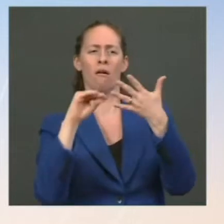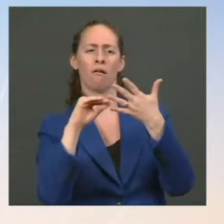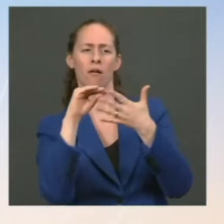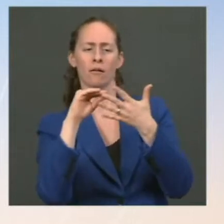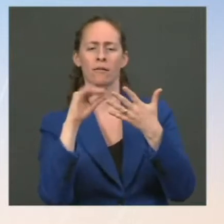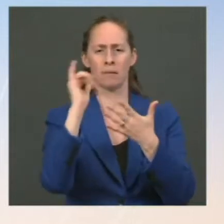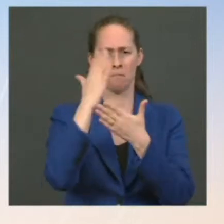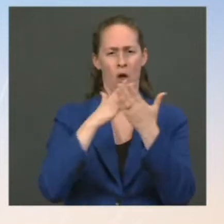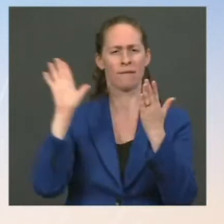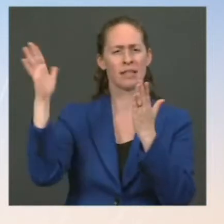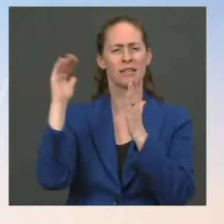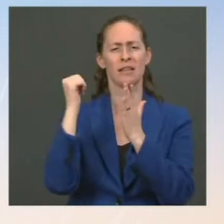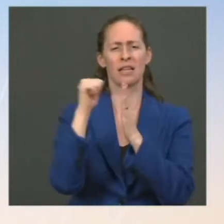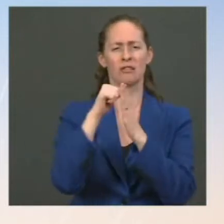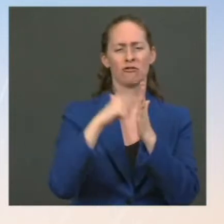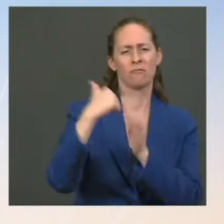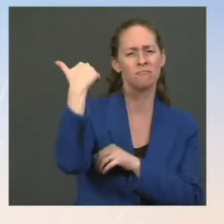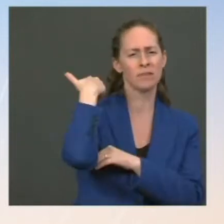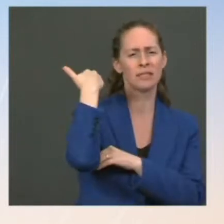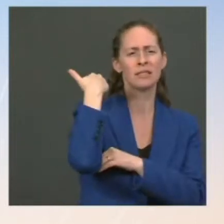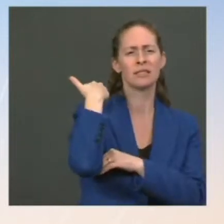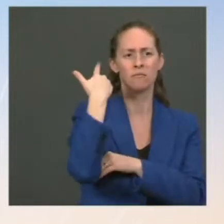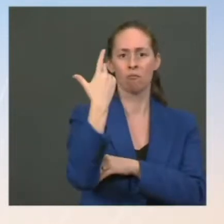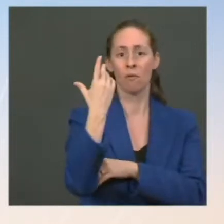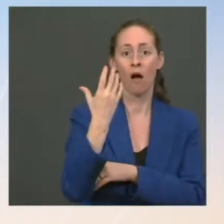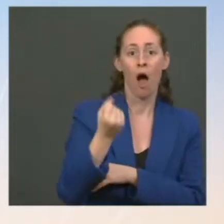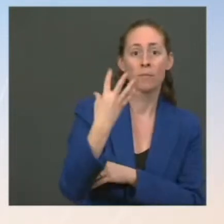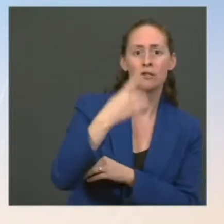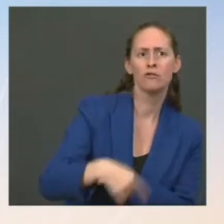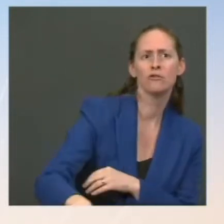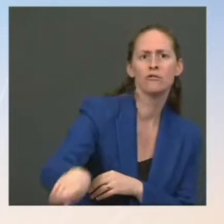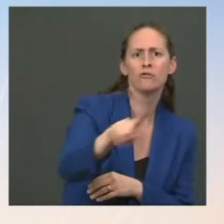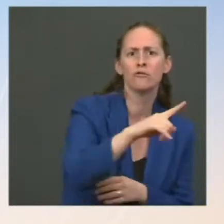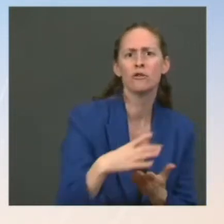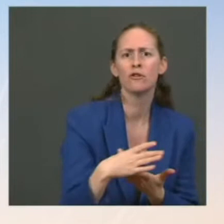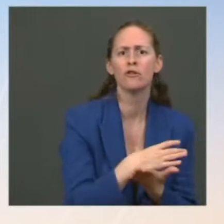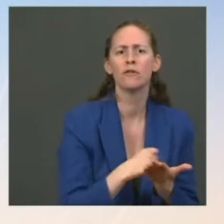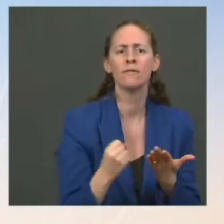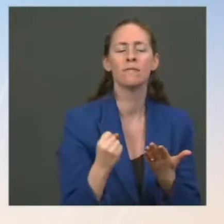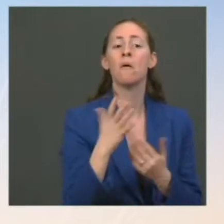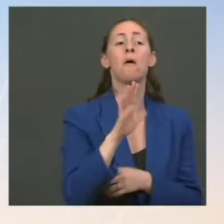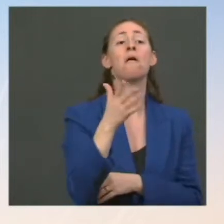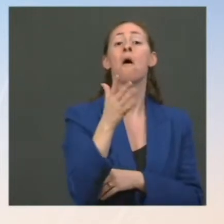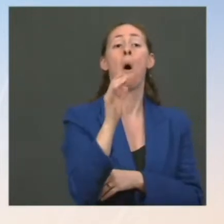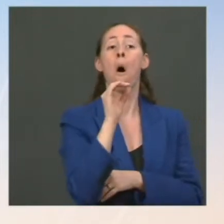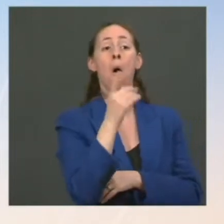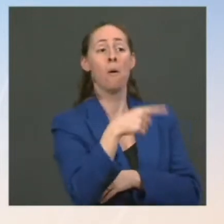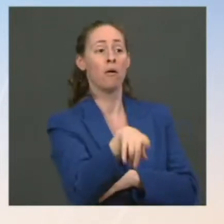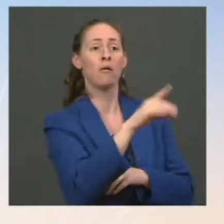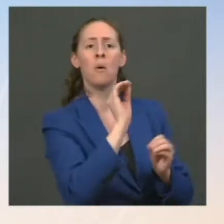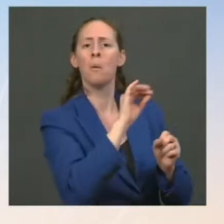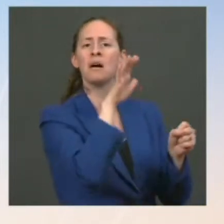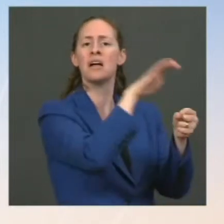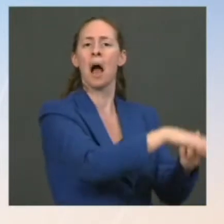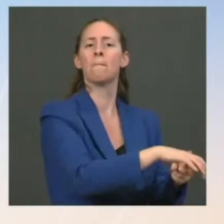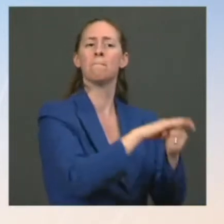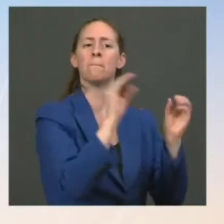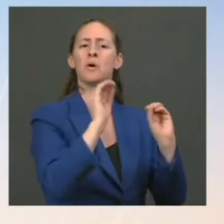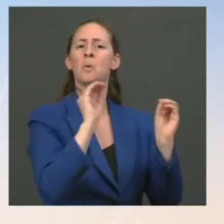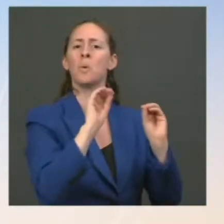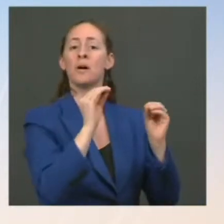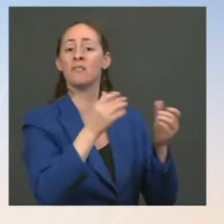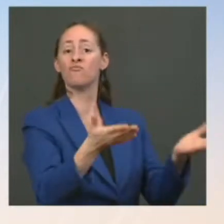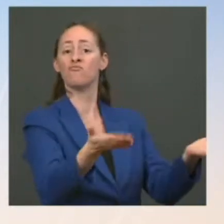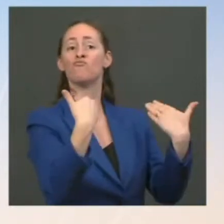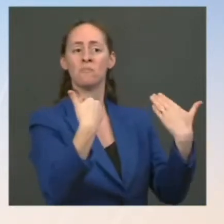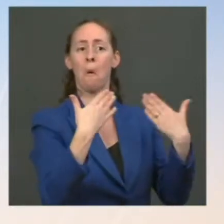agenda that made it have an income cap, so that we could expand the scope of who could get it